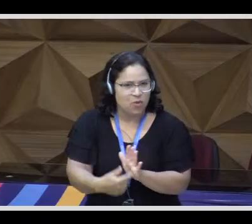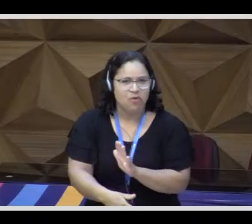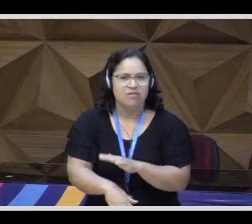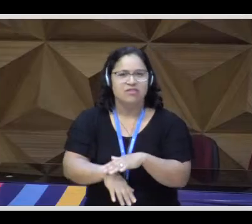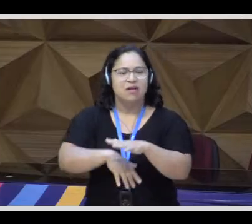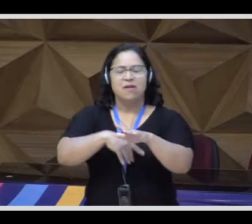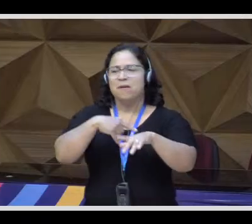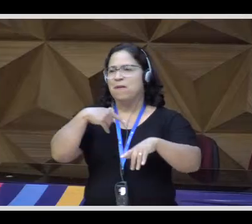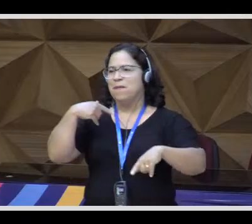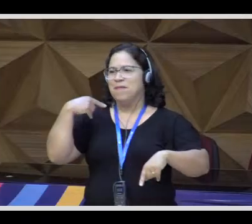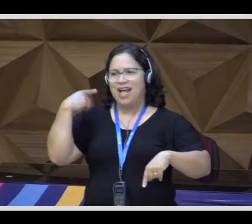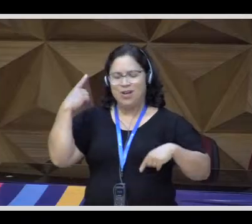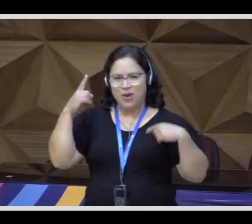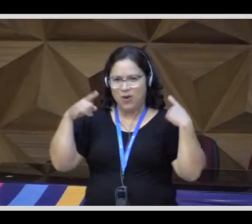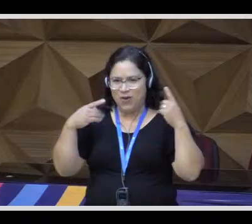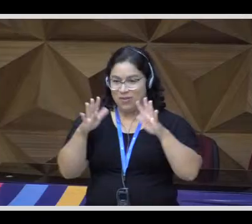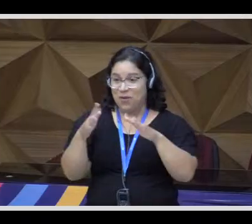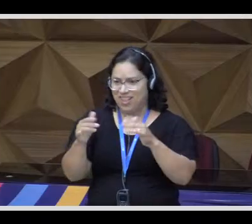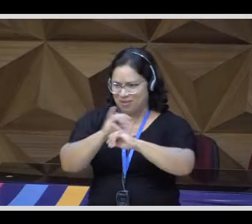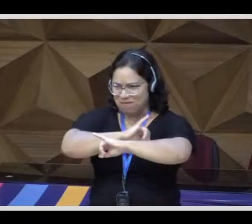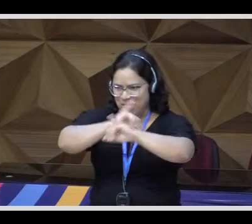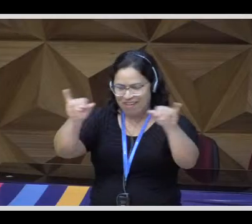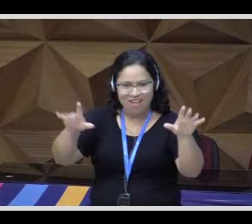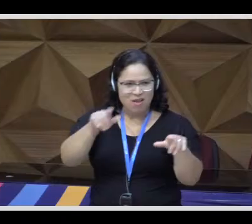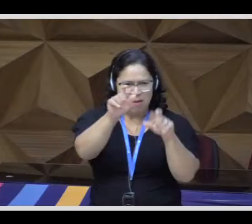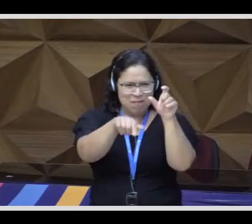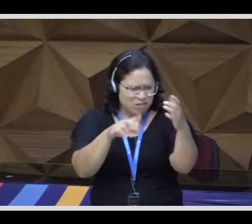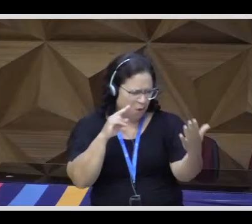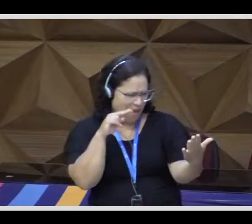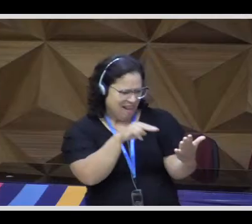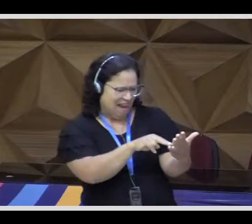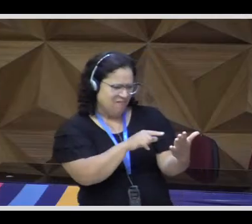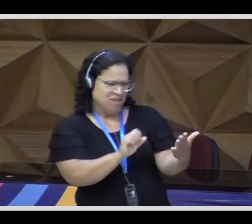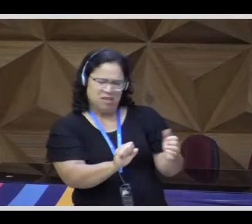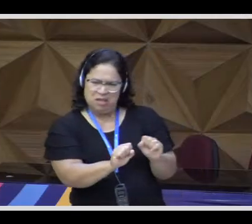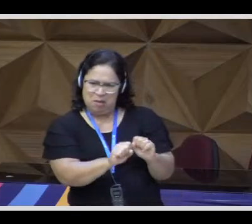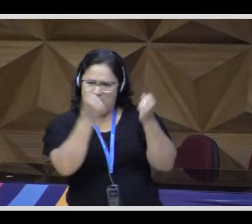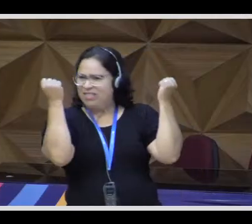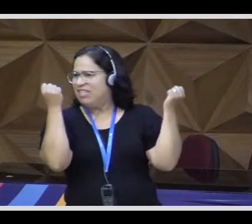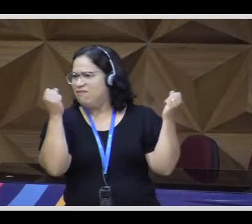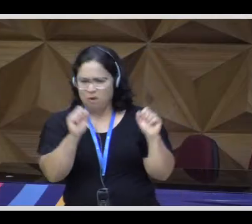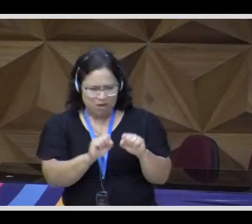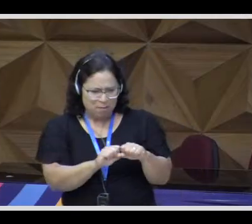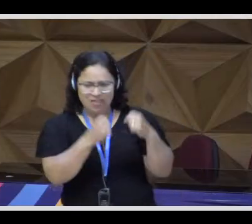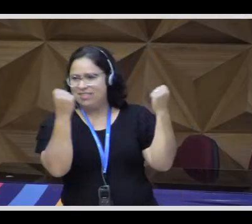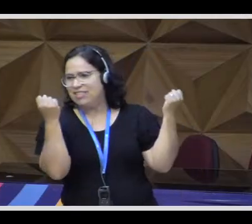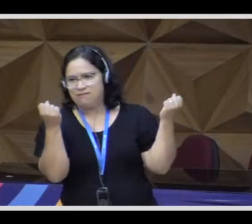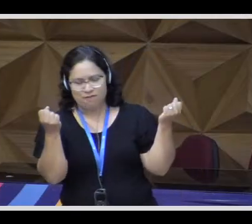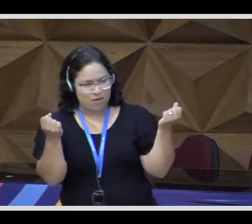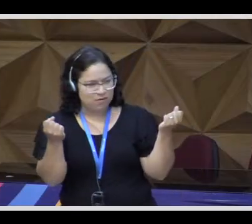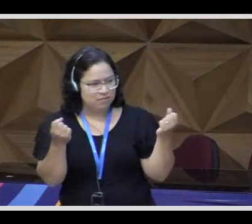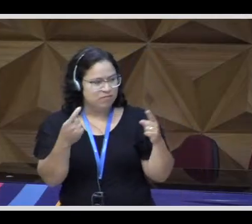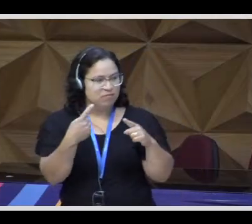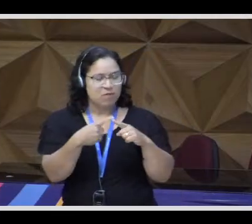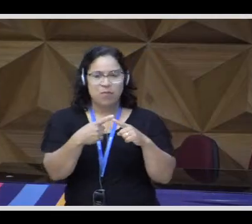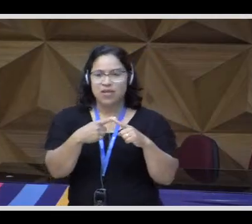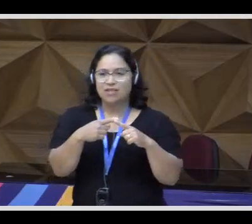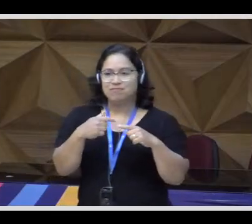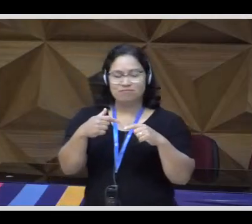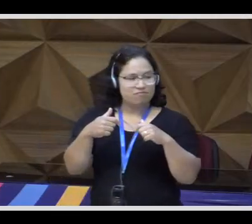they were published. They looked like it's impossible that to happen. Because the current mayor was very